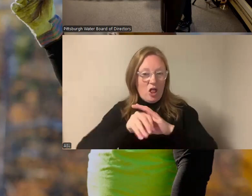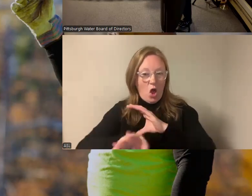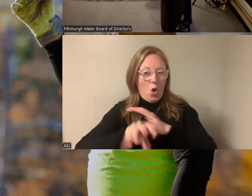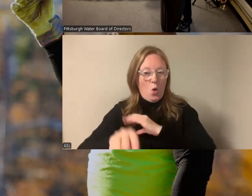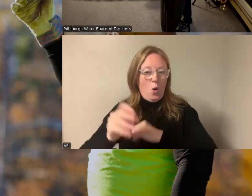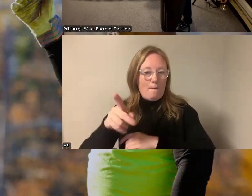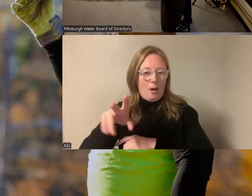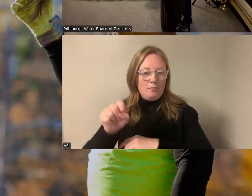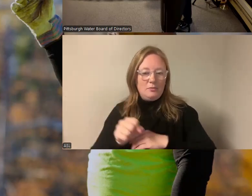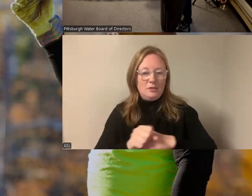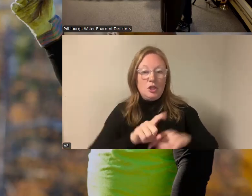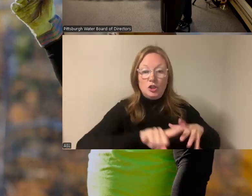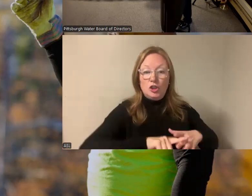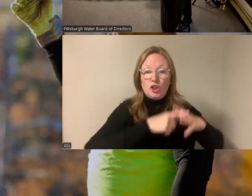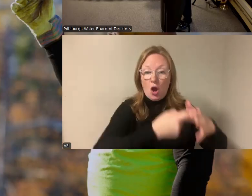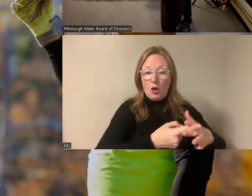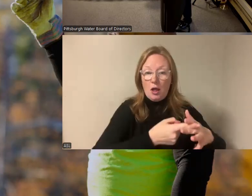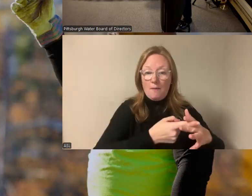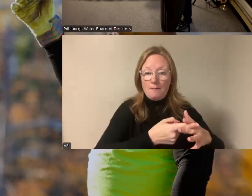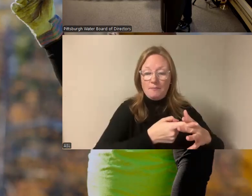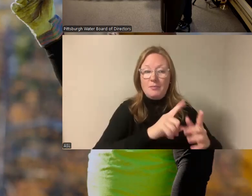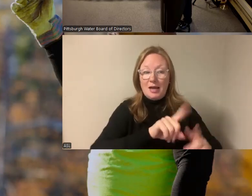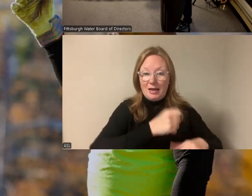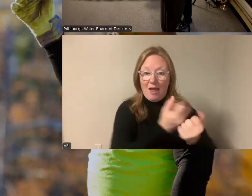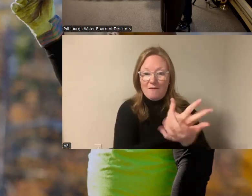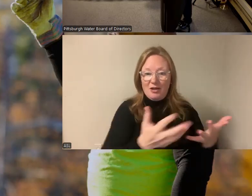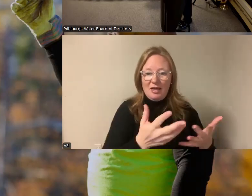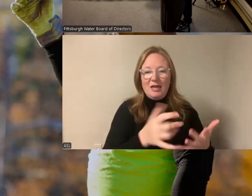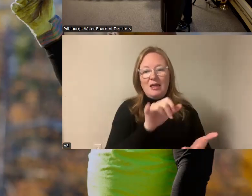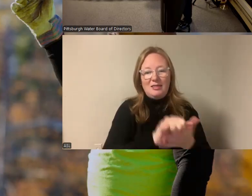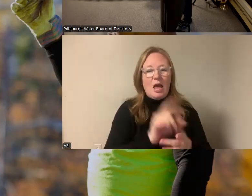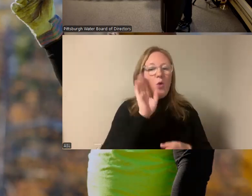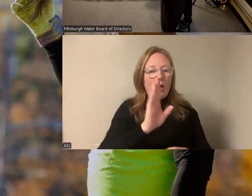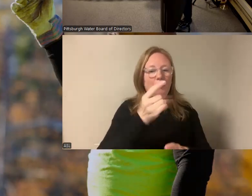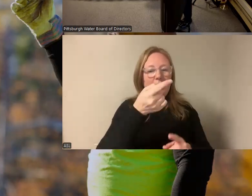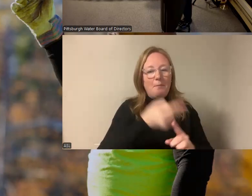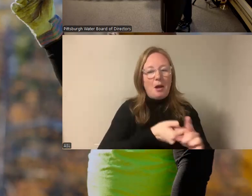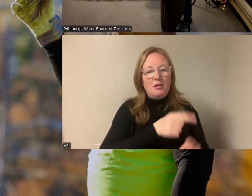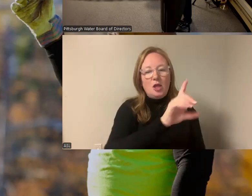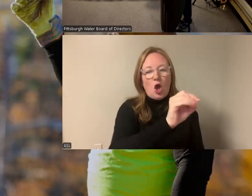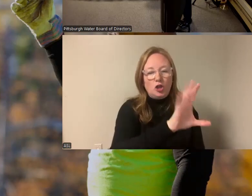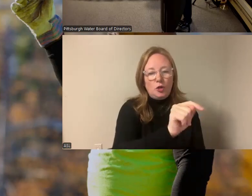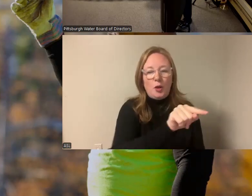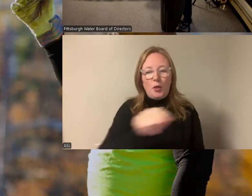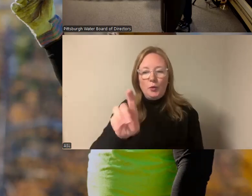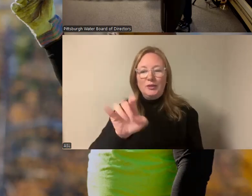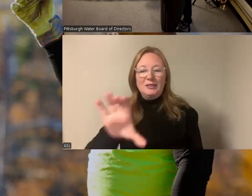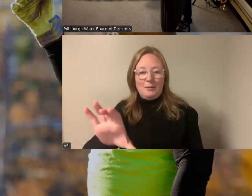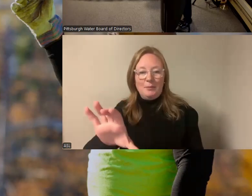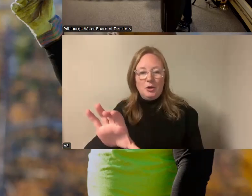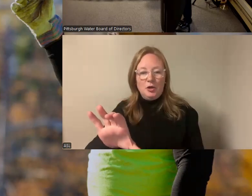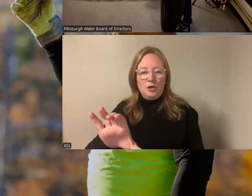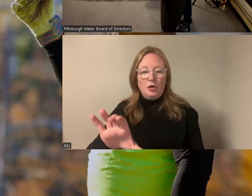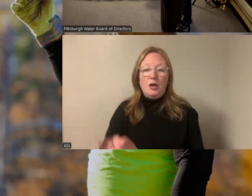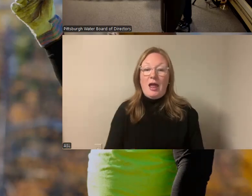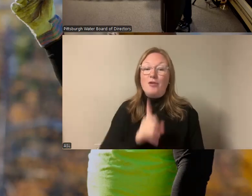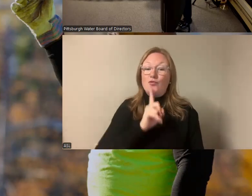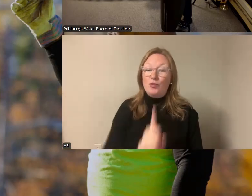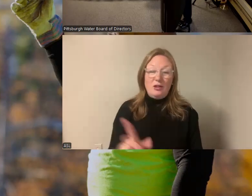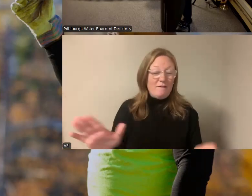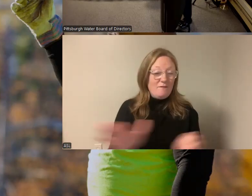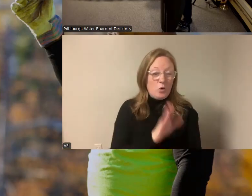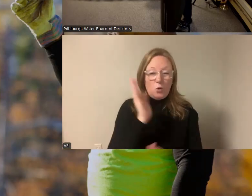are anticipated during the months of October through December of 2025, with substantial completion anticipated in